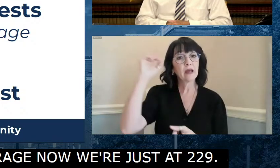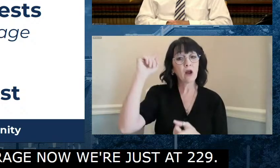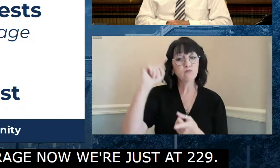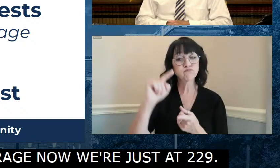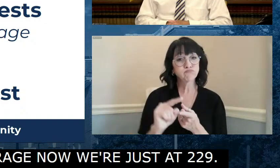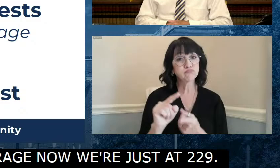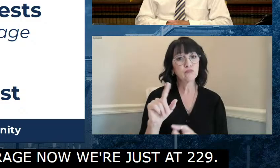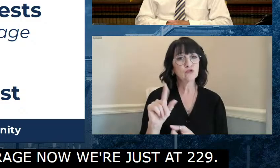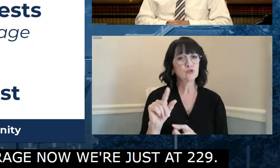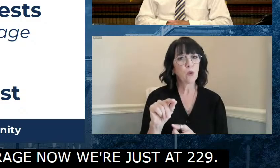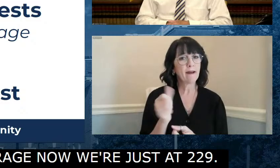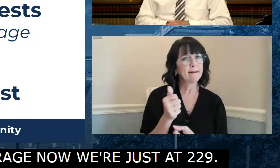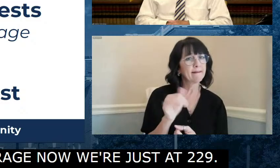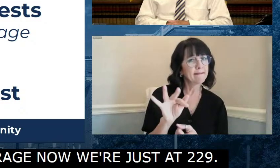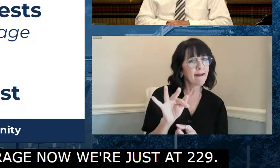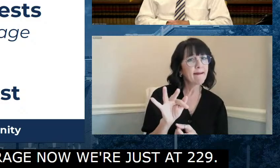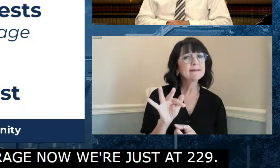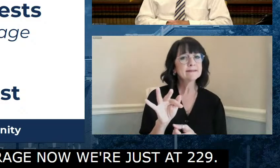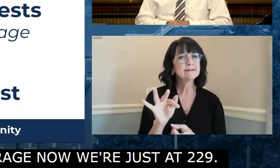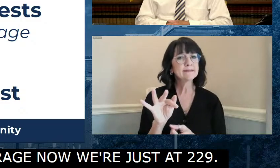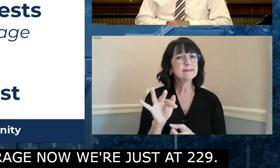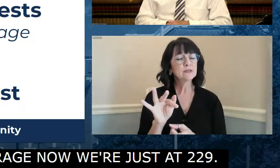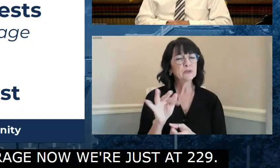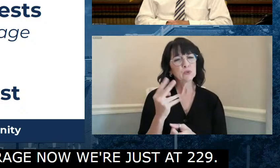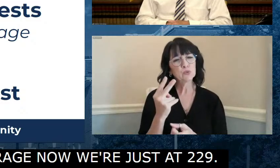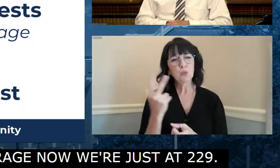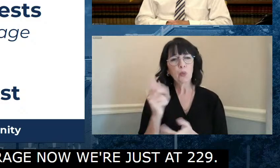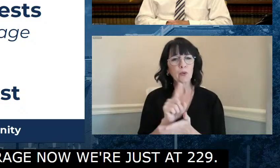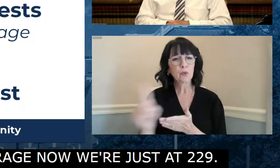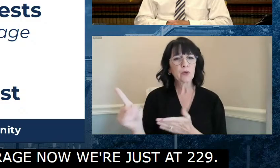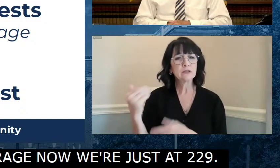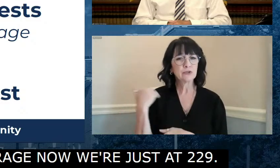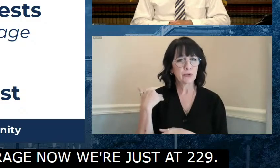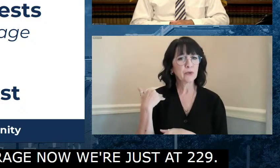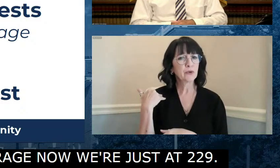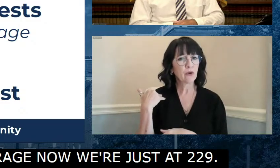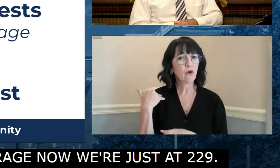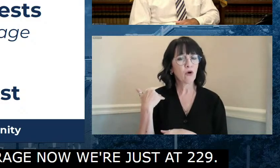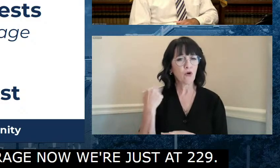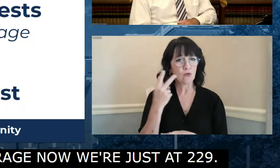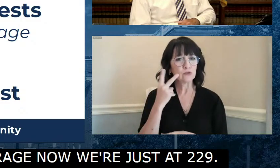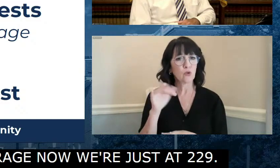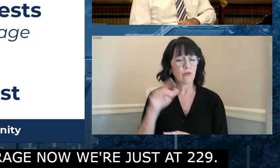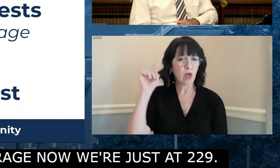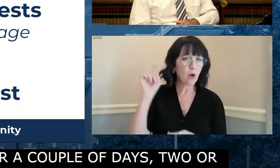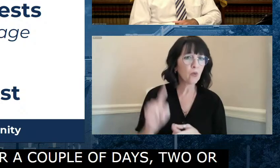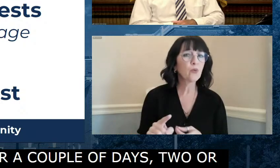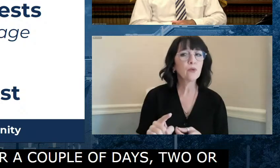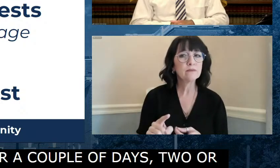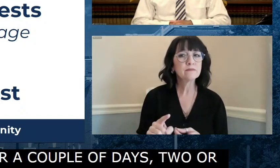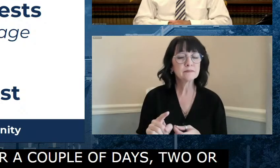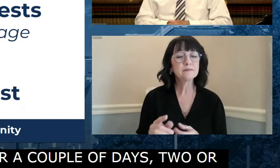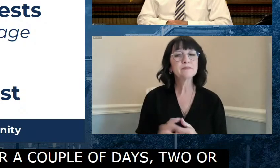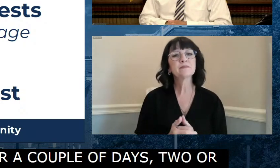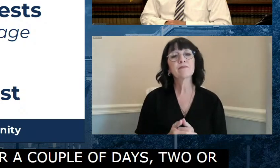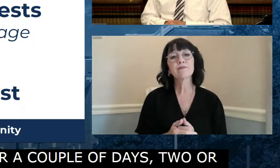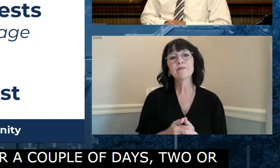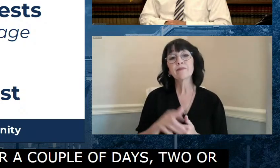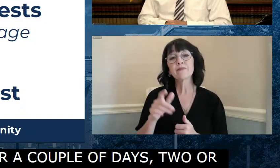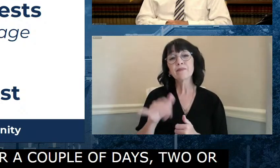for a couple days 2 or 3 weeks ago, and percent positives now. So the number of tests that we're doing